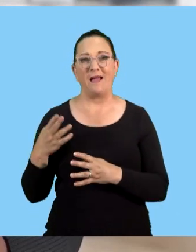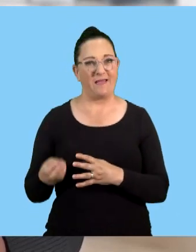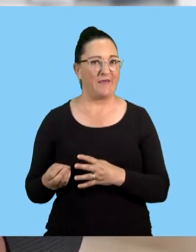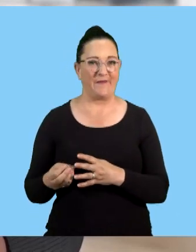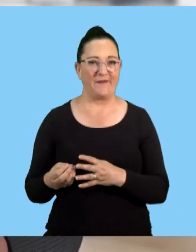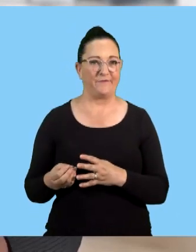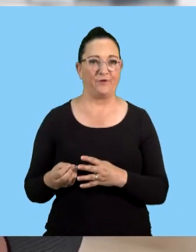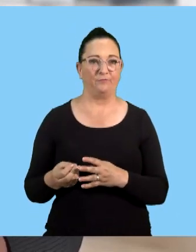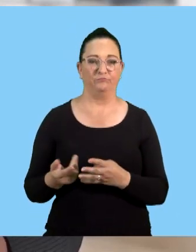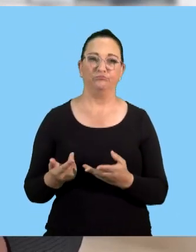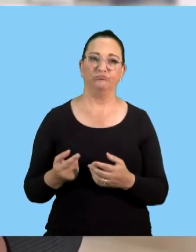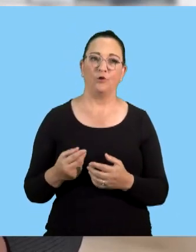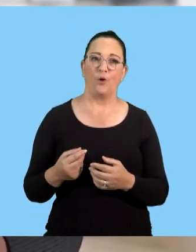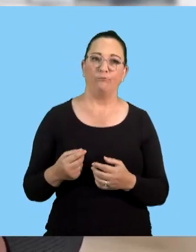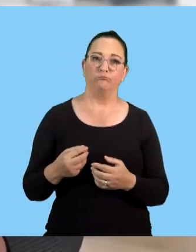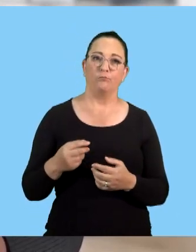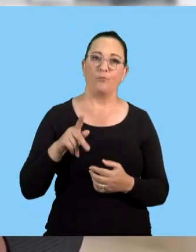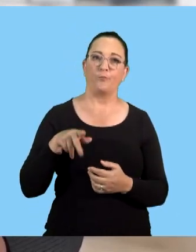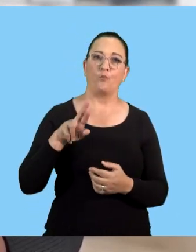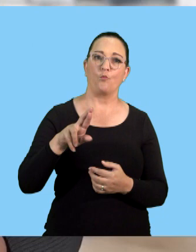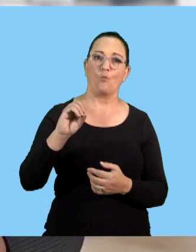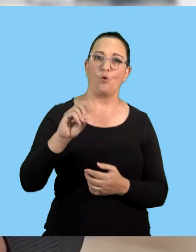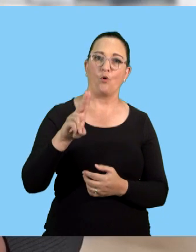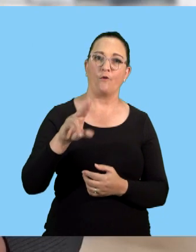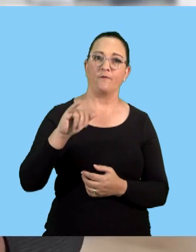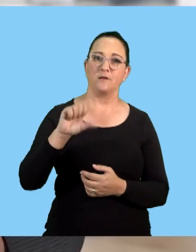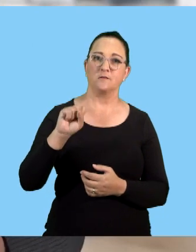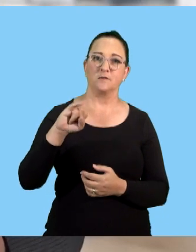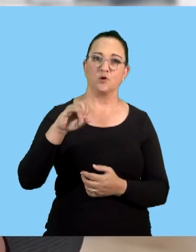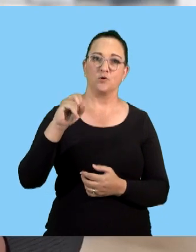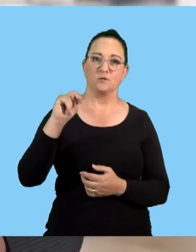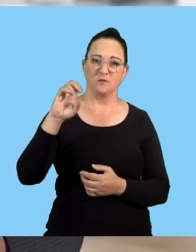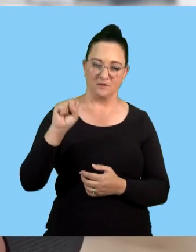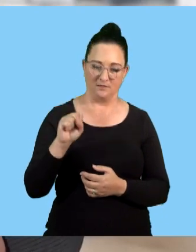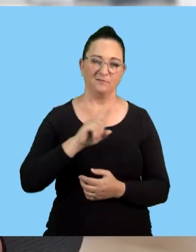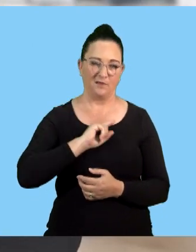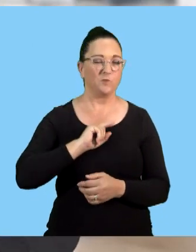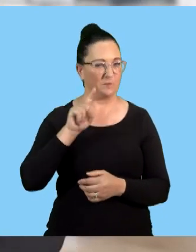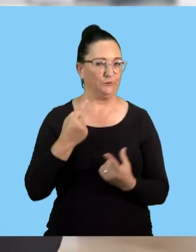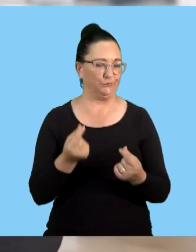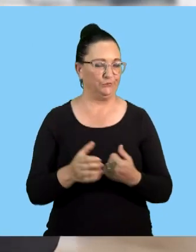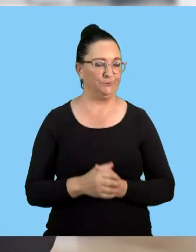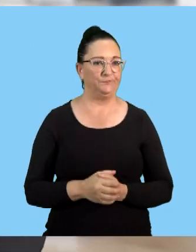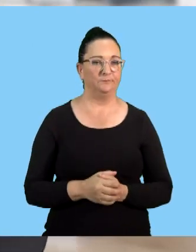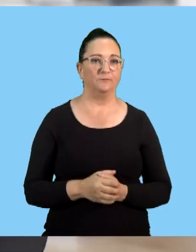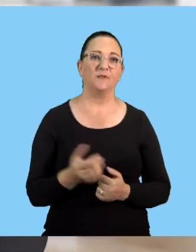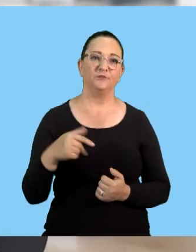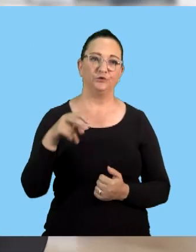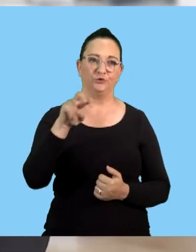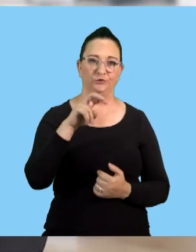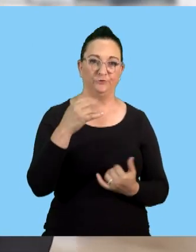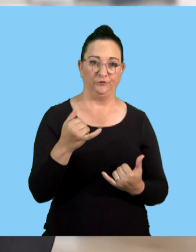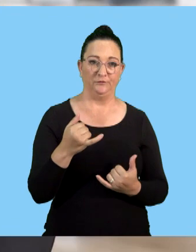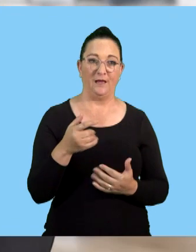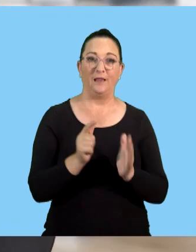only the BCEA has provisions. So you should be able to recommend the provisions. All right, so this is